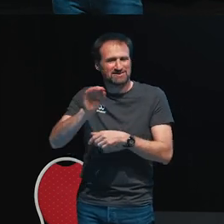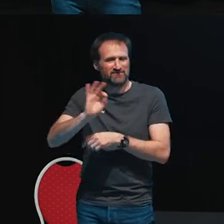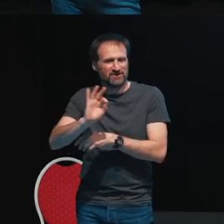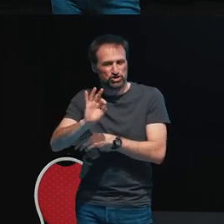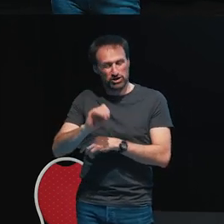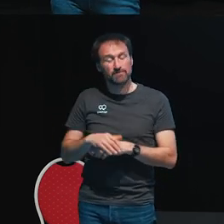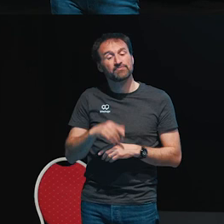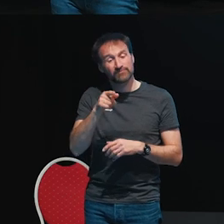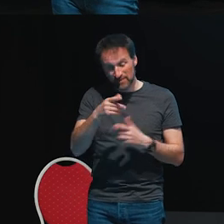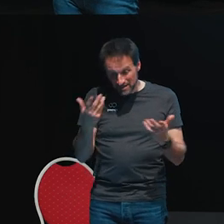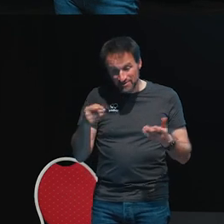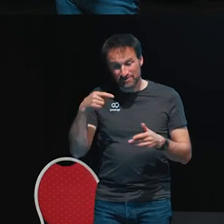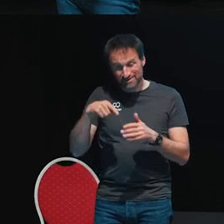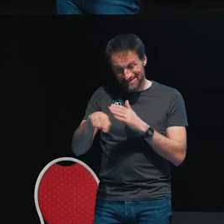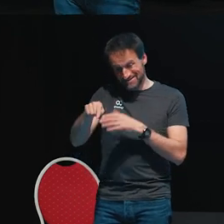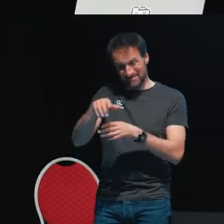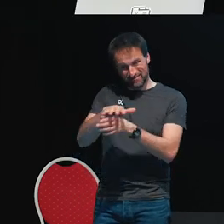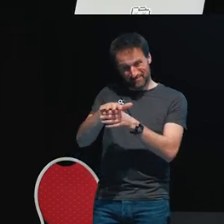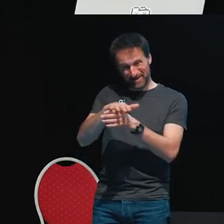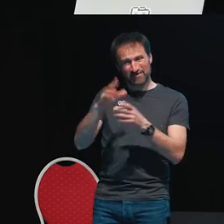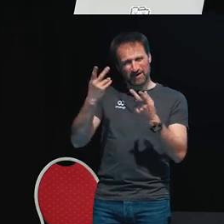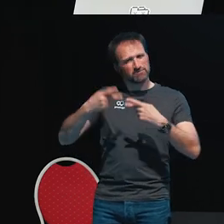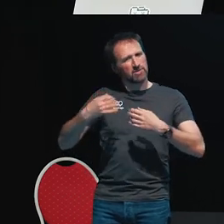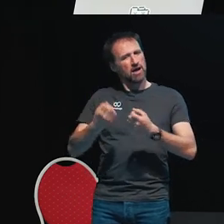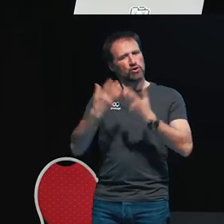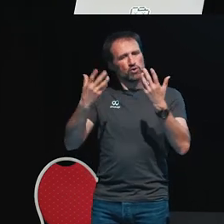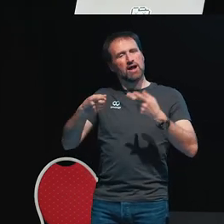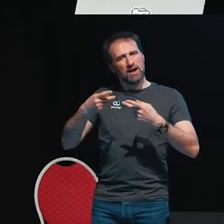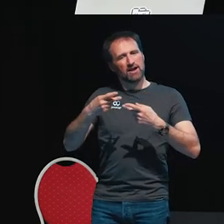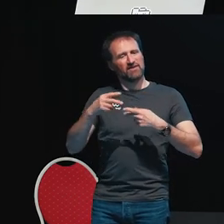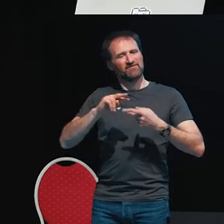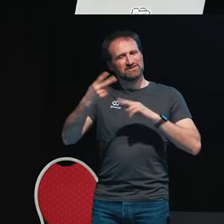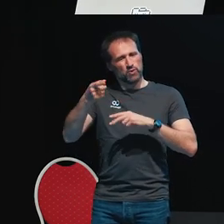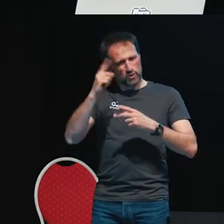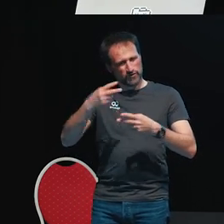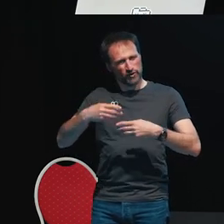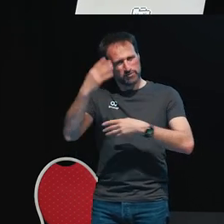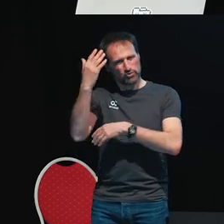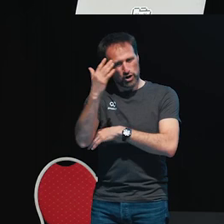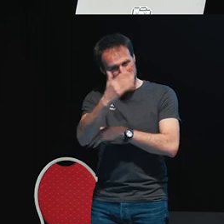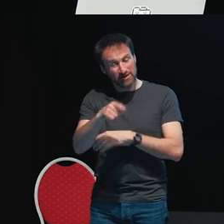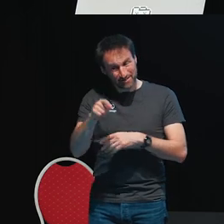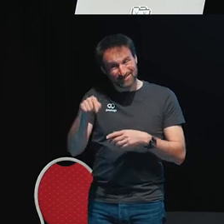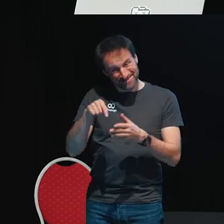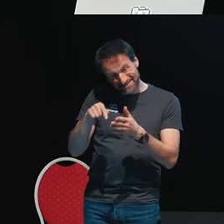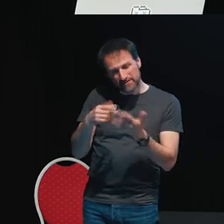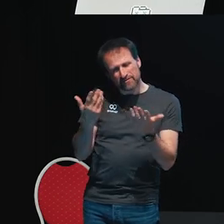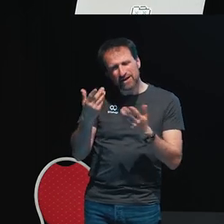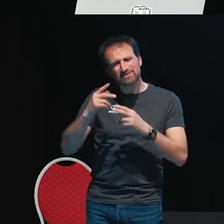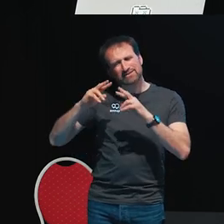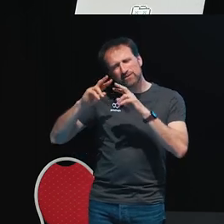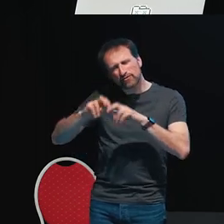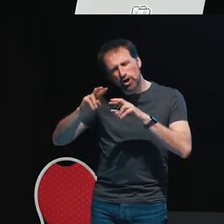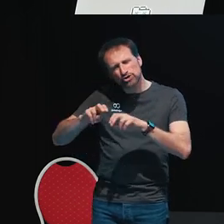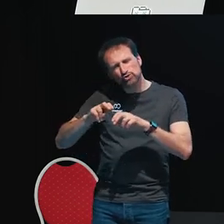field of the actual shipping browser, and the intent to experiment is the science research planning of what kind of